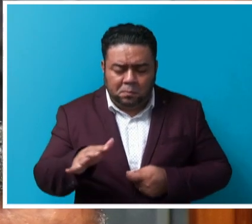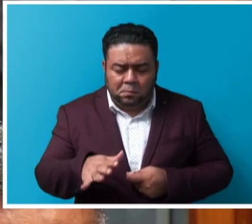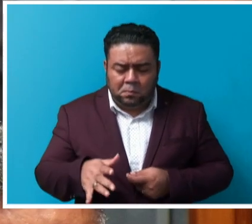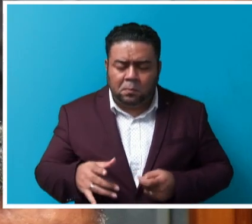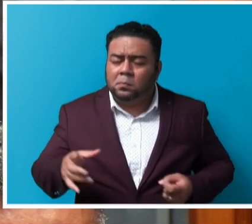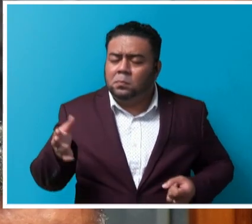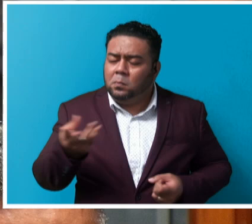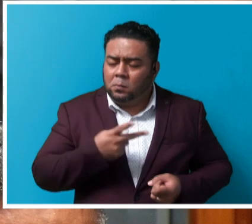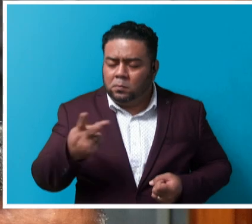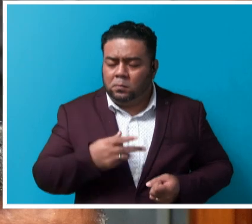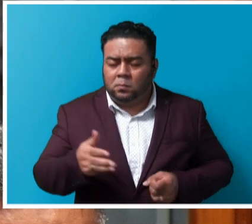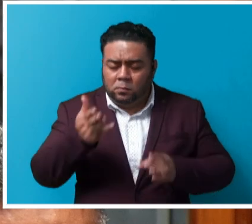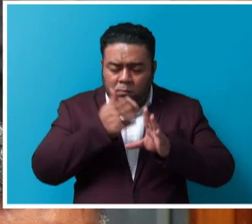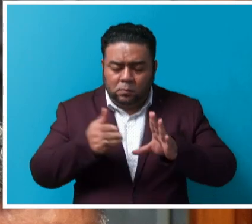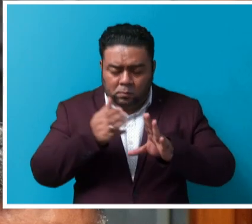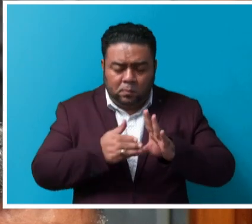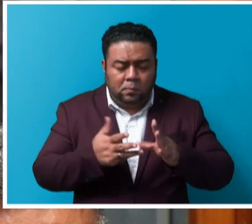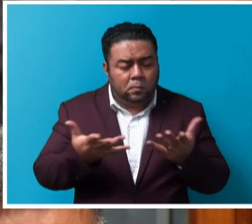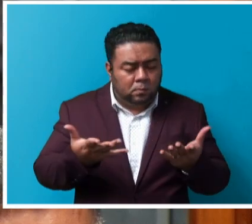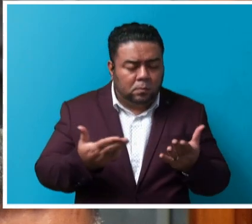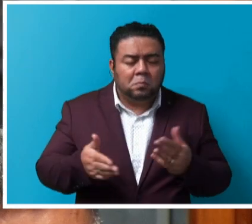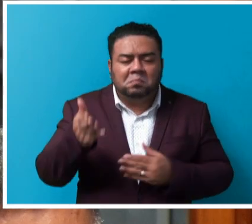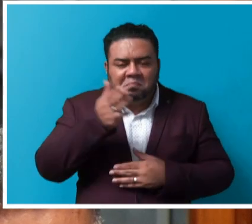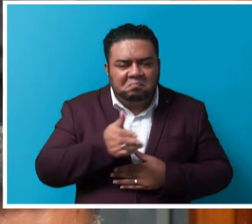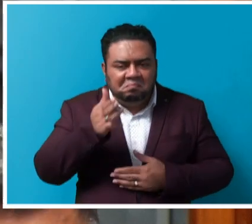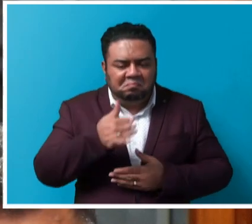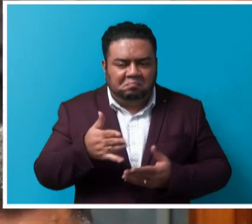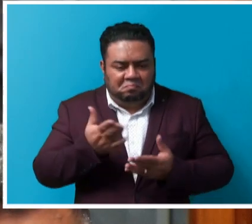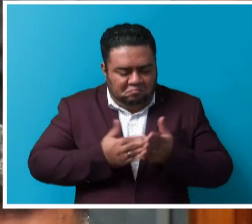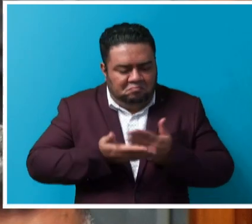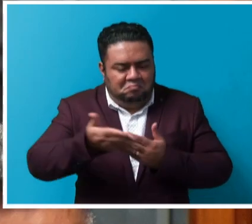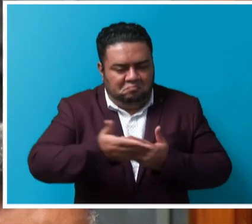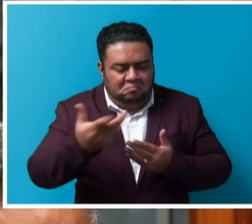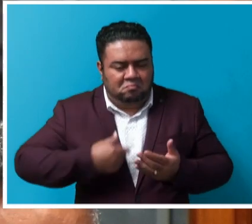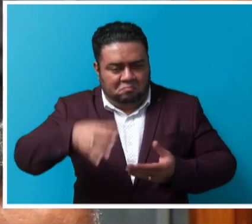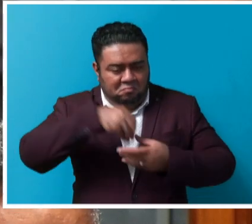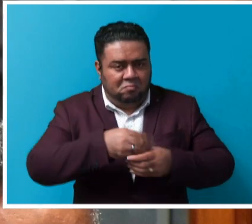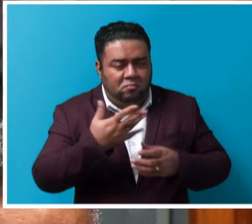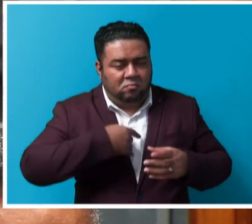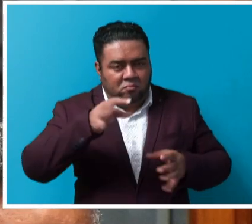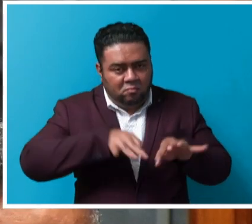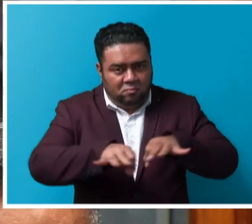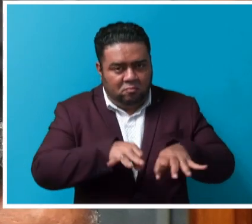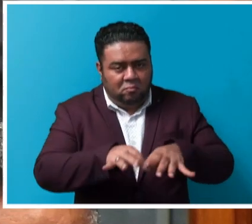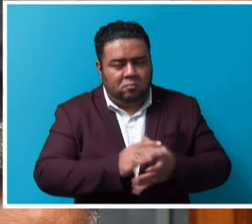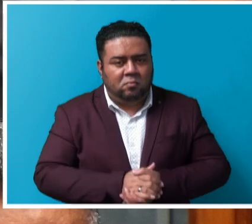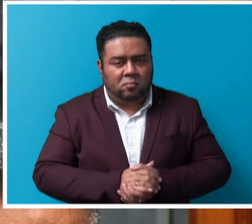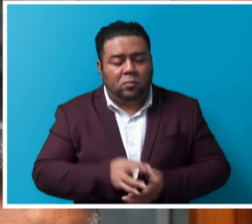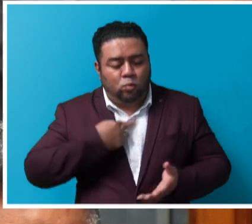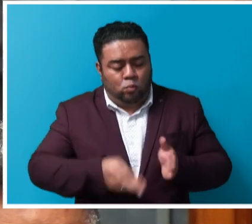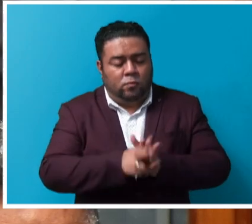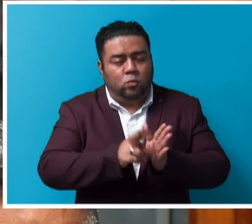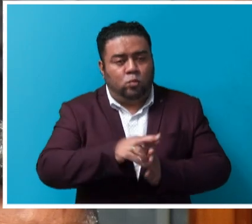formal and social media. Mr. Speaker, sir, I totally concur with the plan to review the